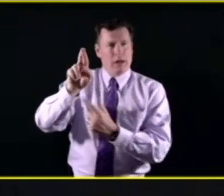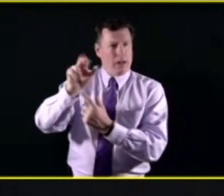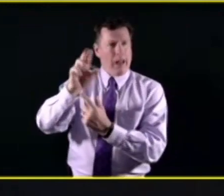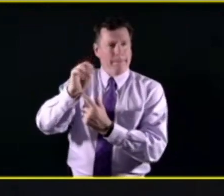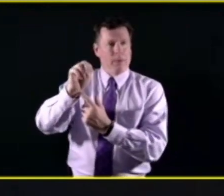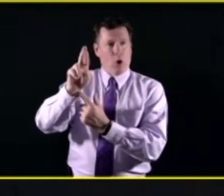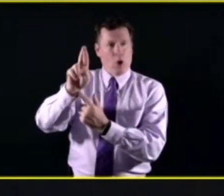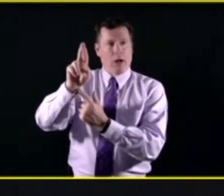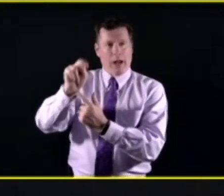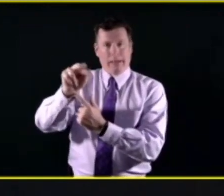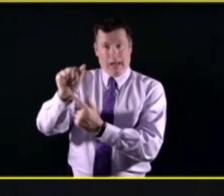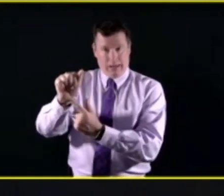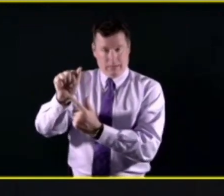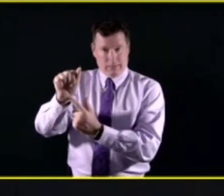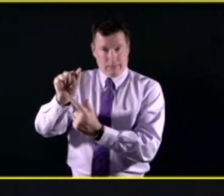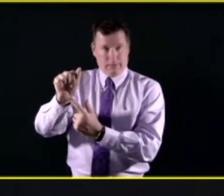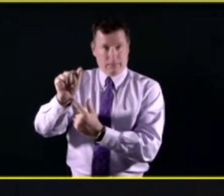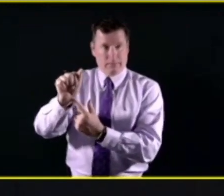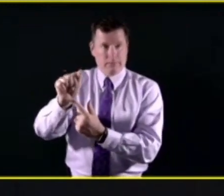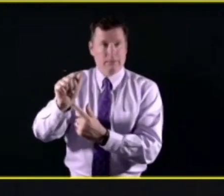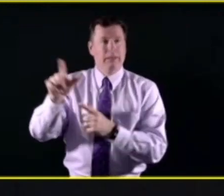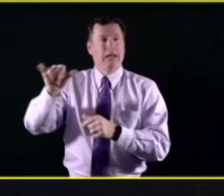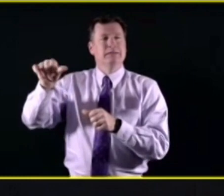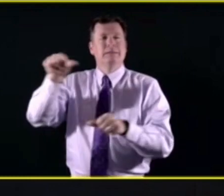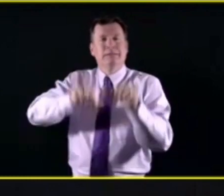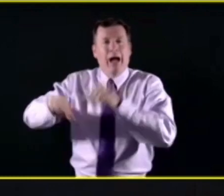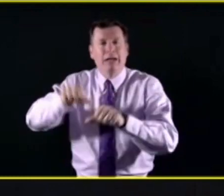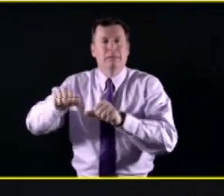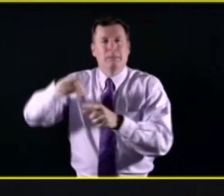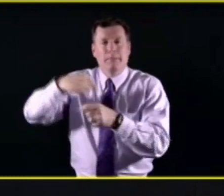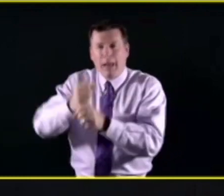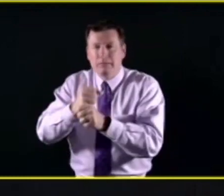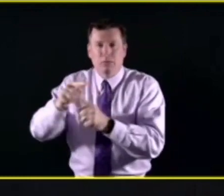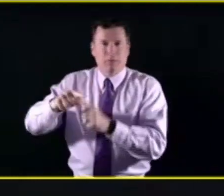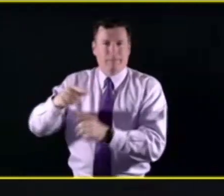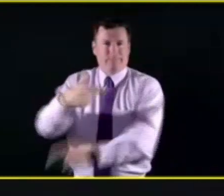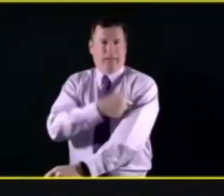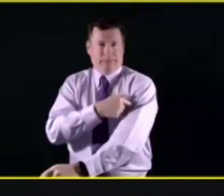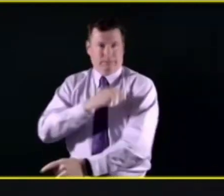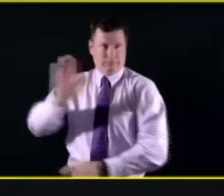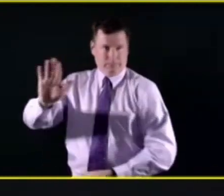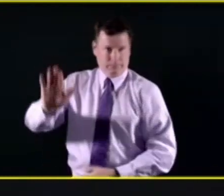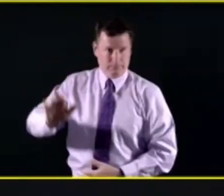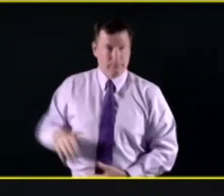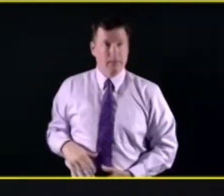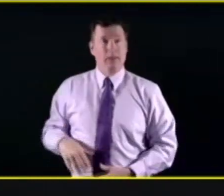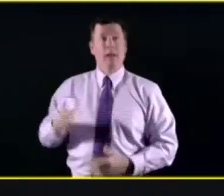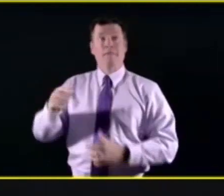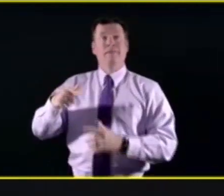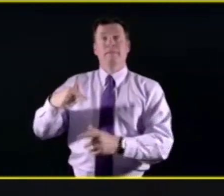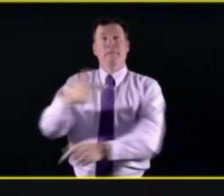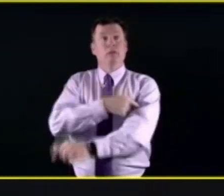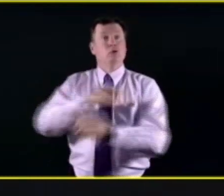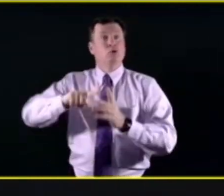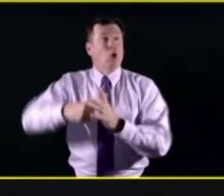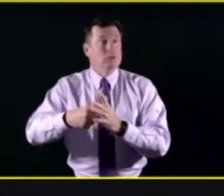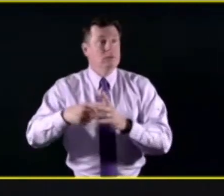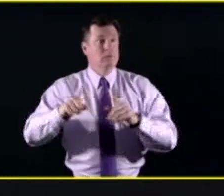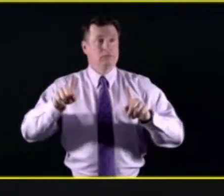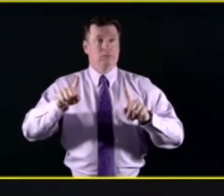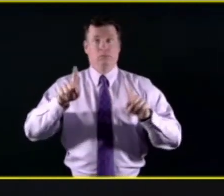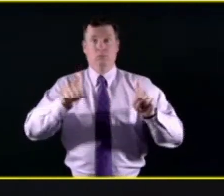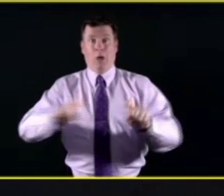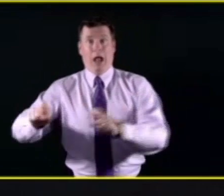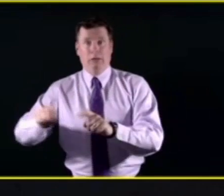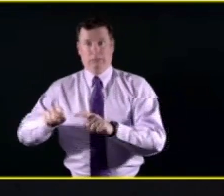This vaccine study will start next Monday here in Rochester with the first immunizations to take